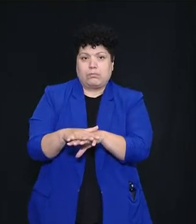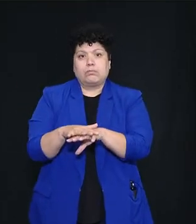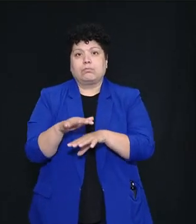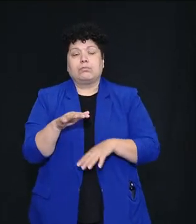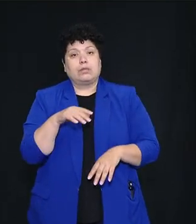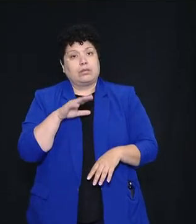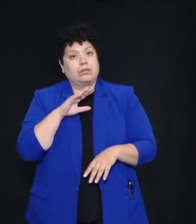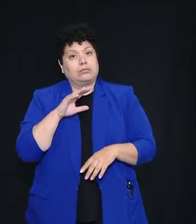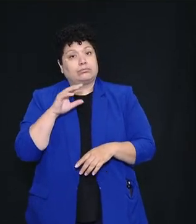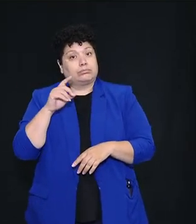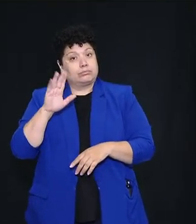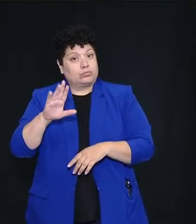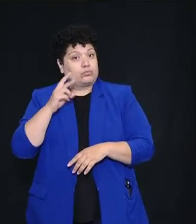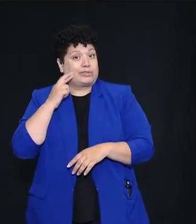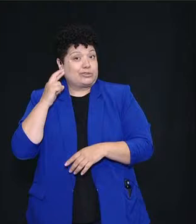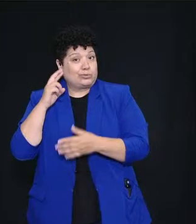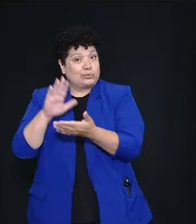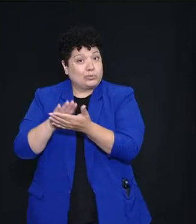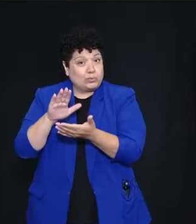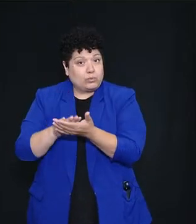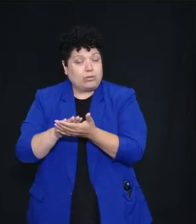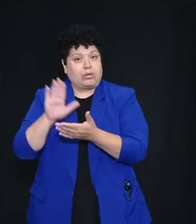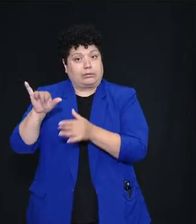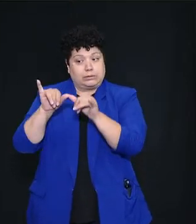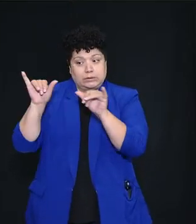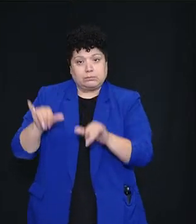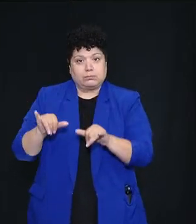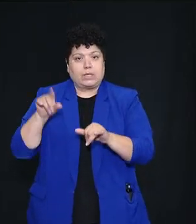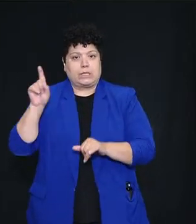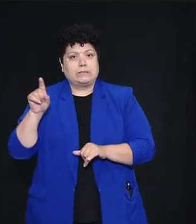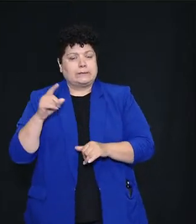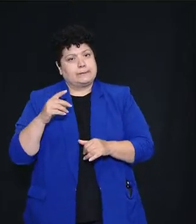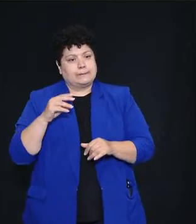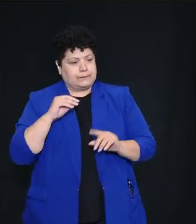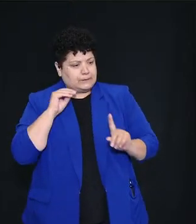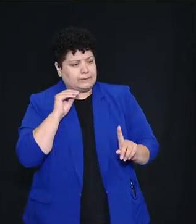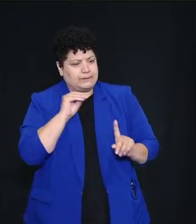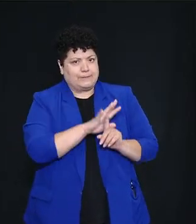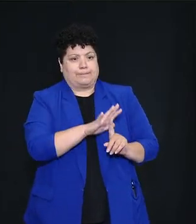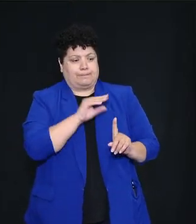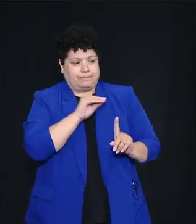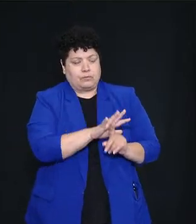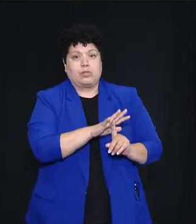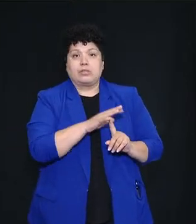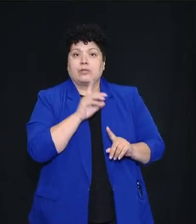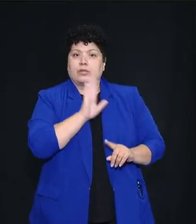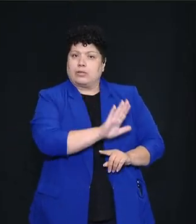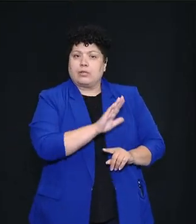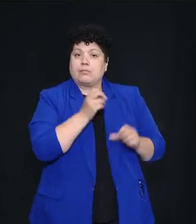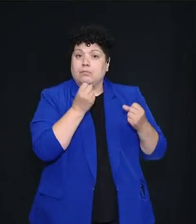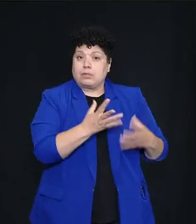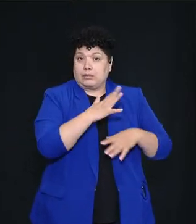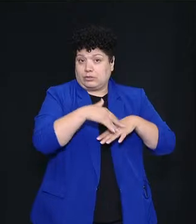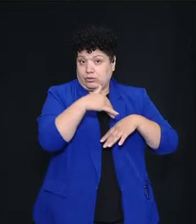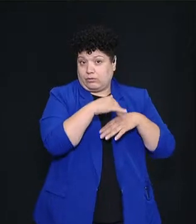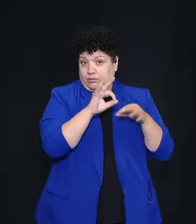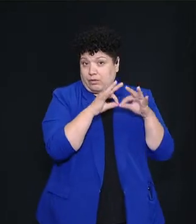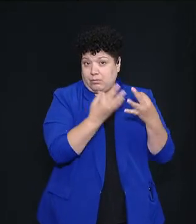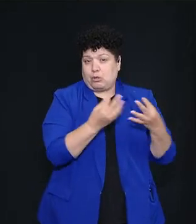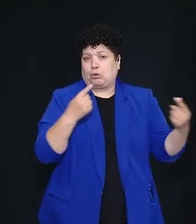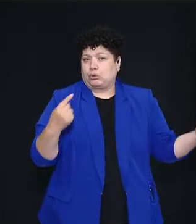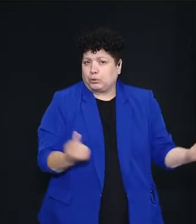the residential school system and which harmed many Indigenous families